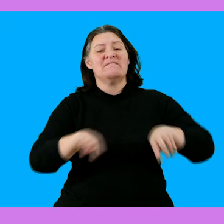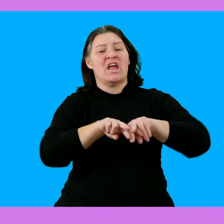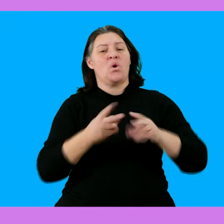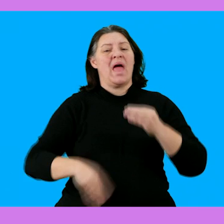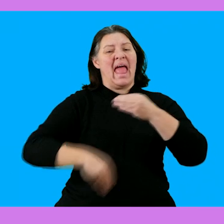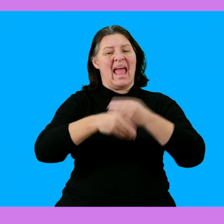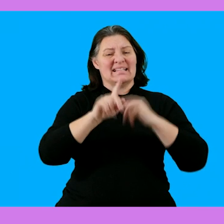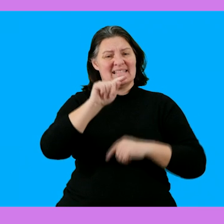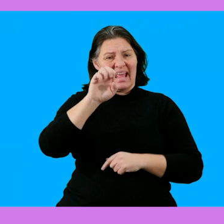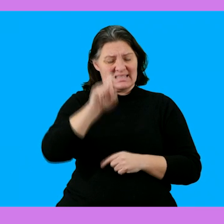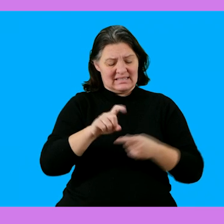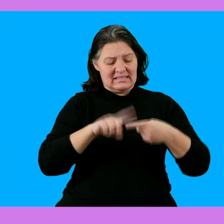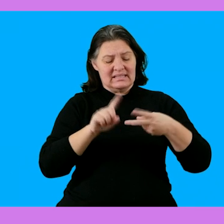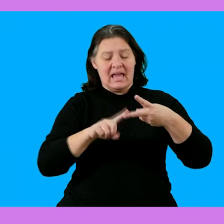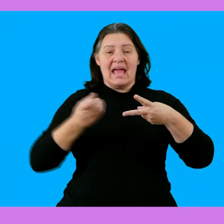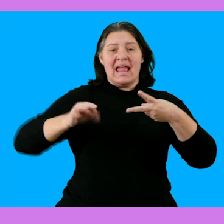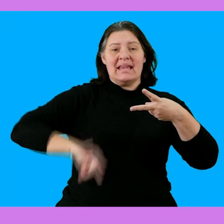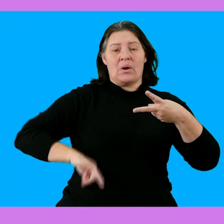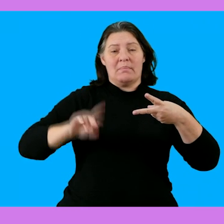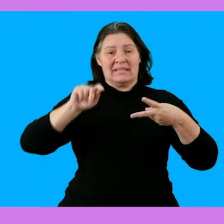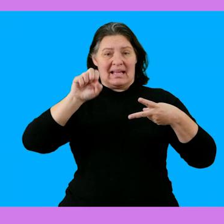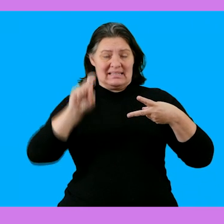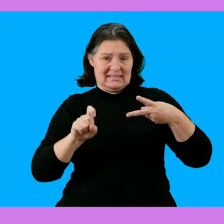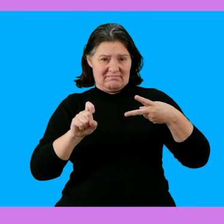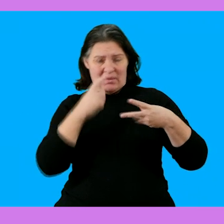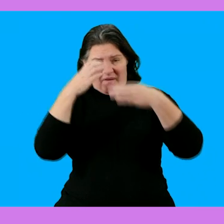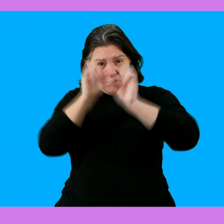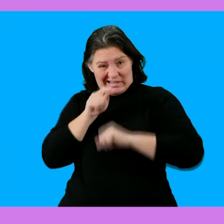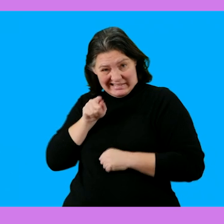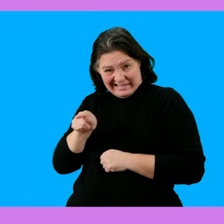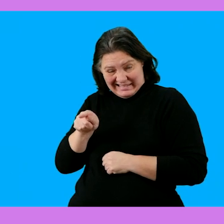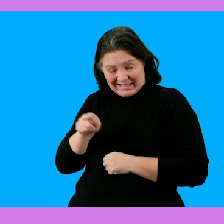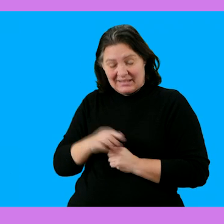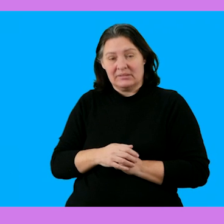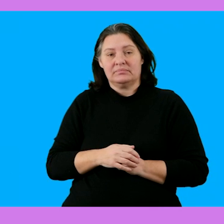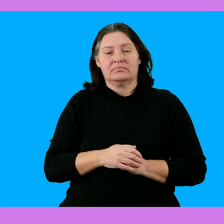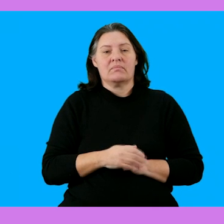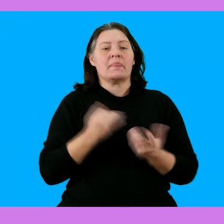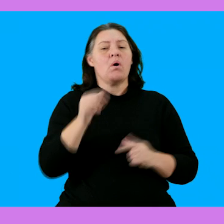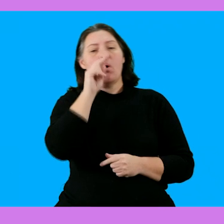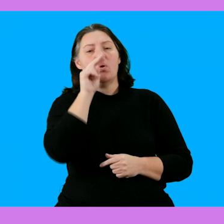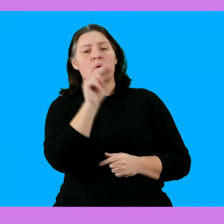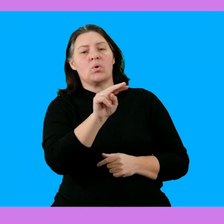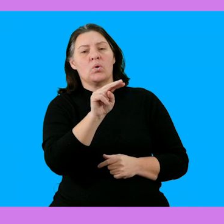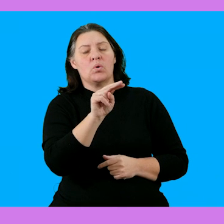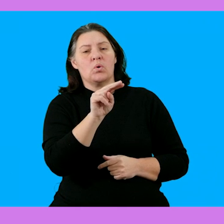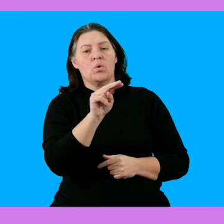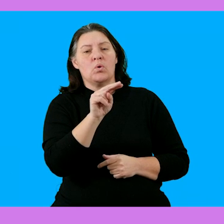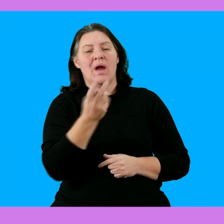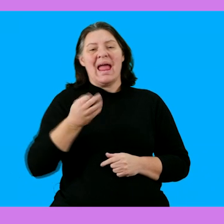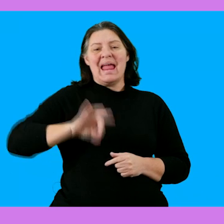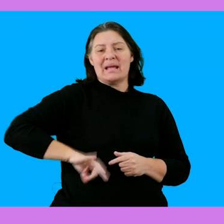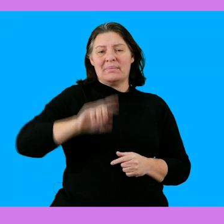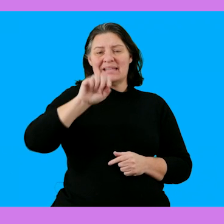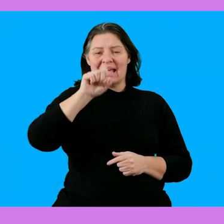tax. And then we have income tax, right? And that's the focus of our lesson today. All right, then also when we look at income